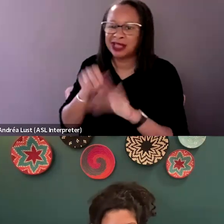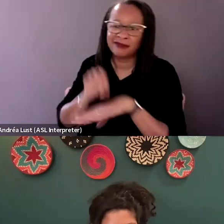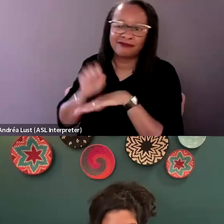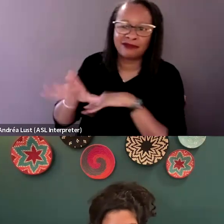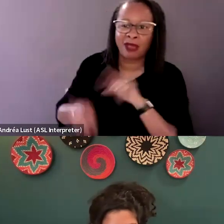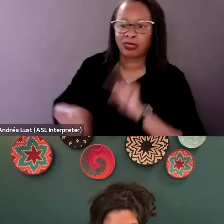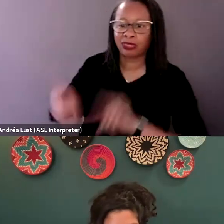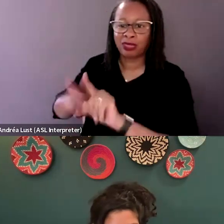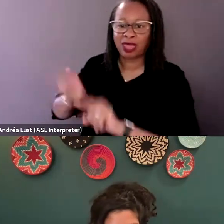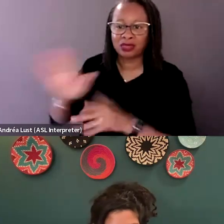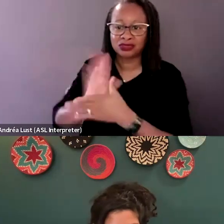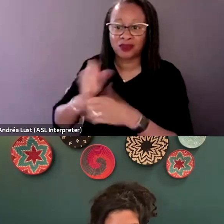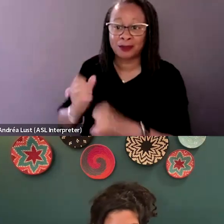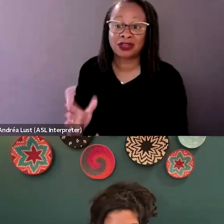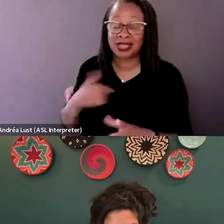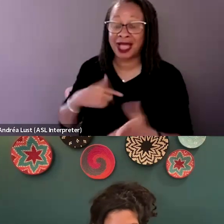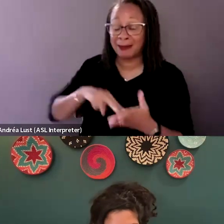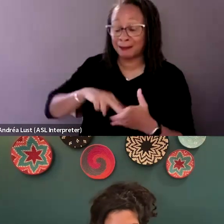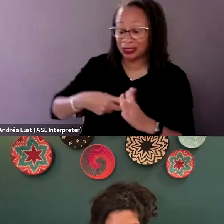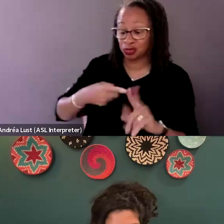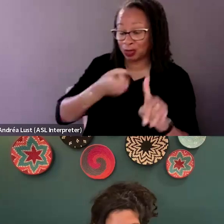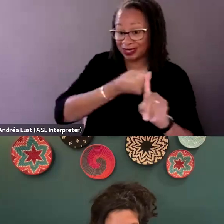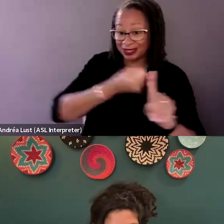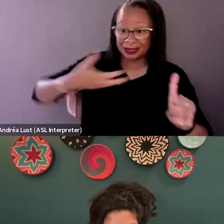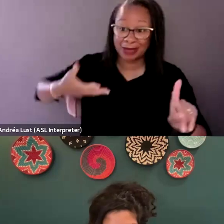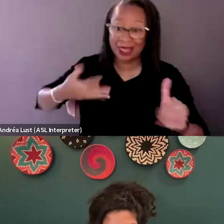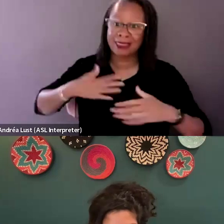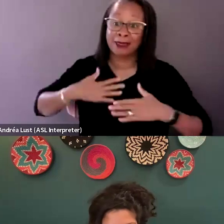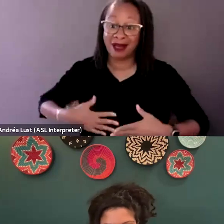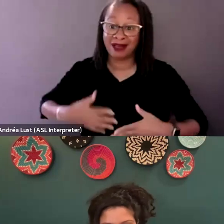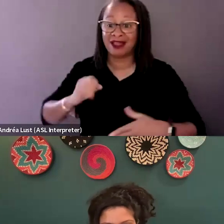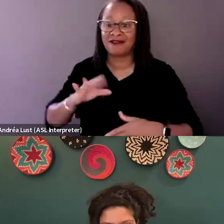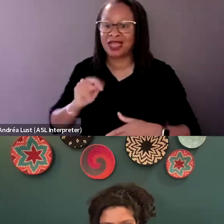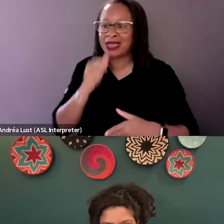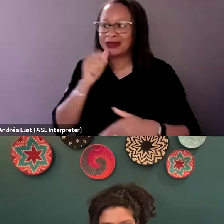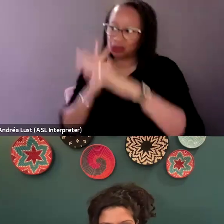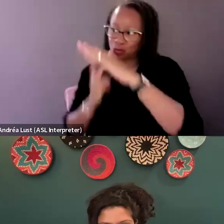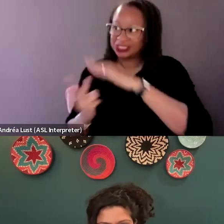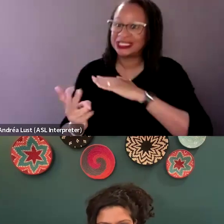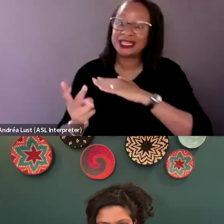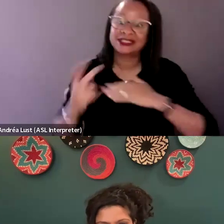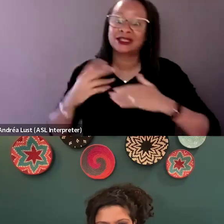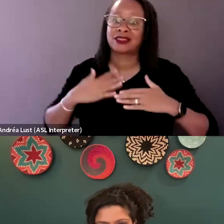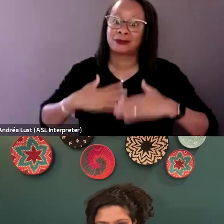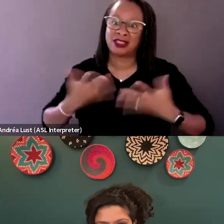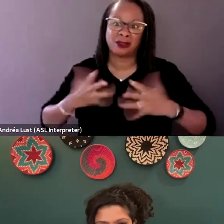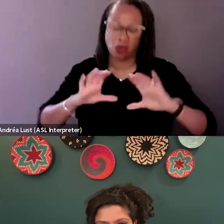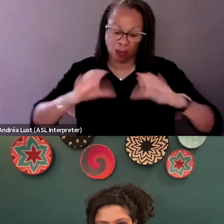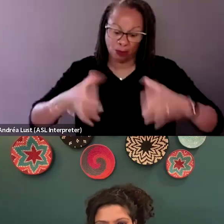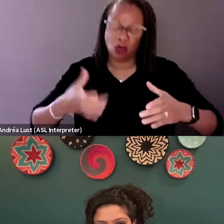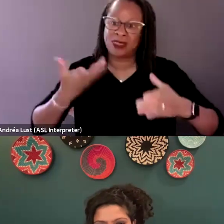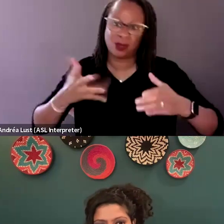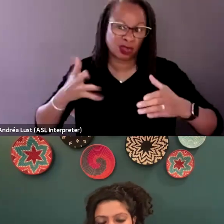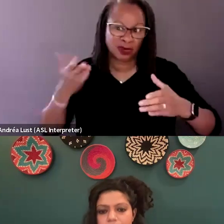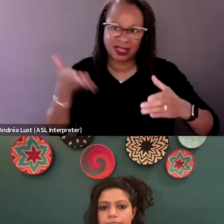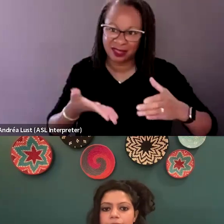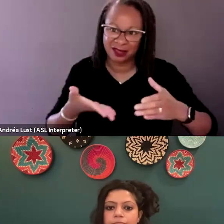is a more globalized slab of value, because you're also bringing something of value in it, right? So